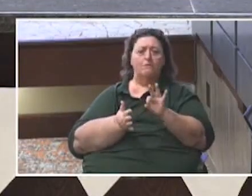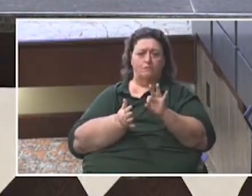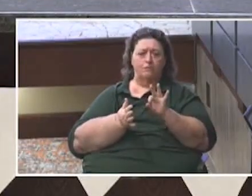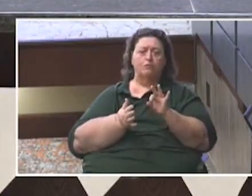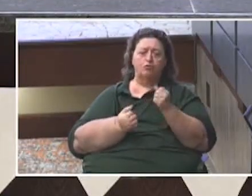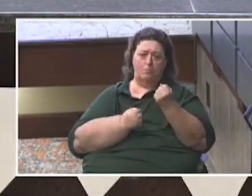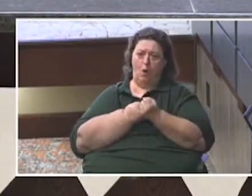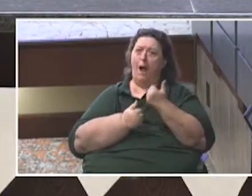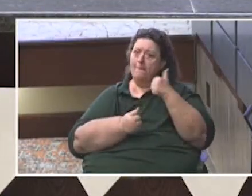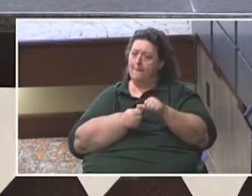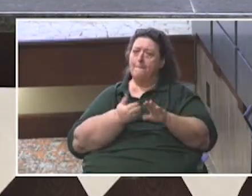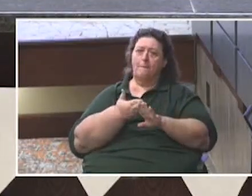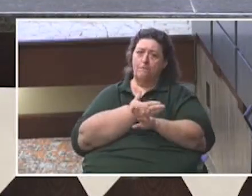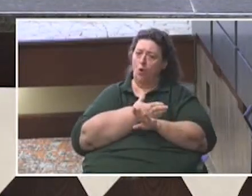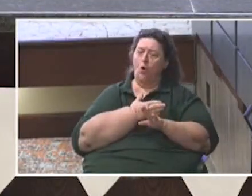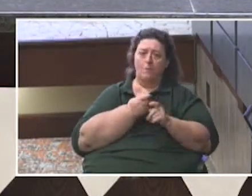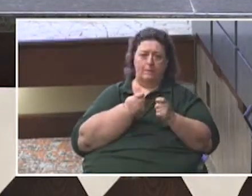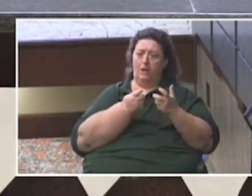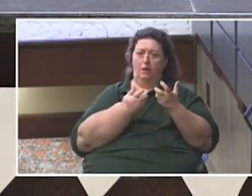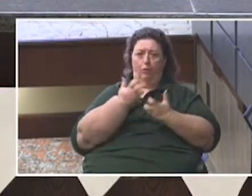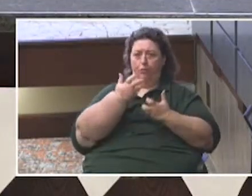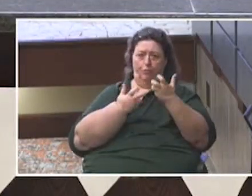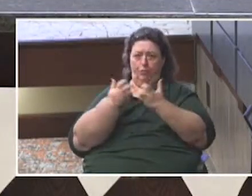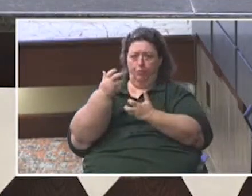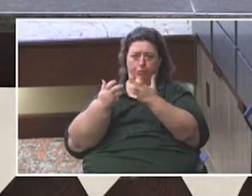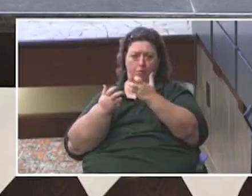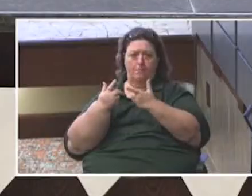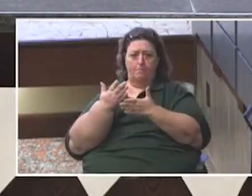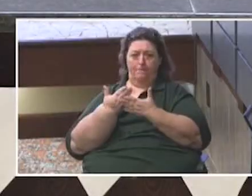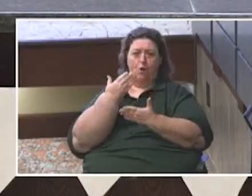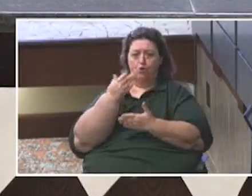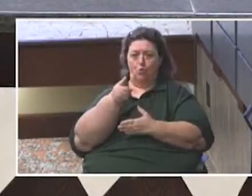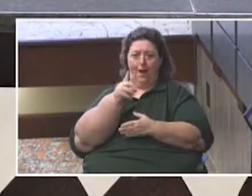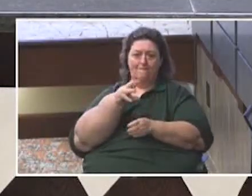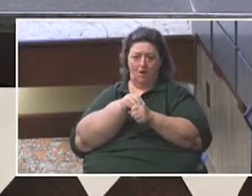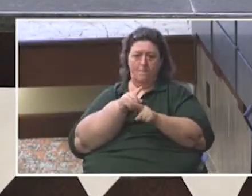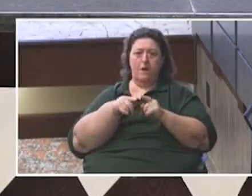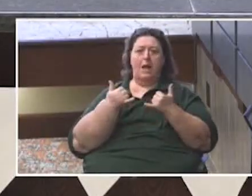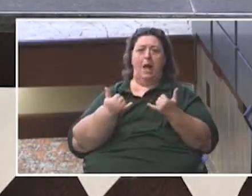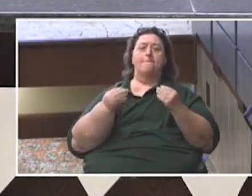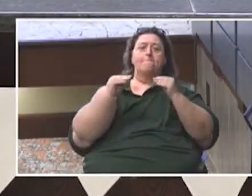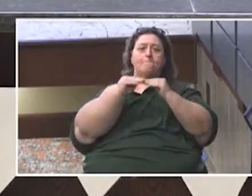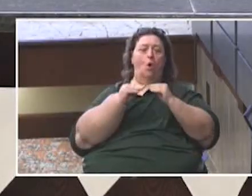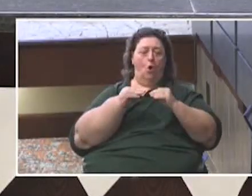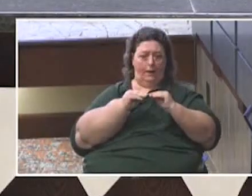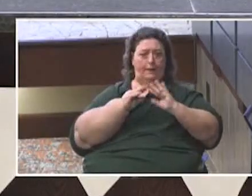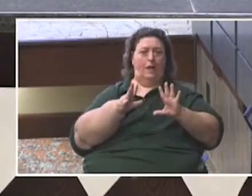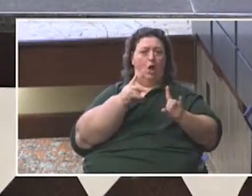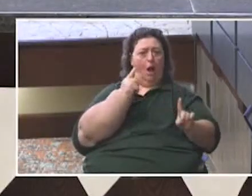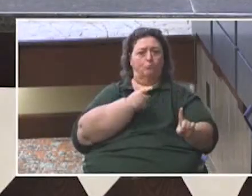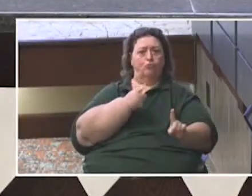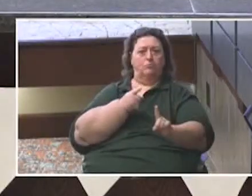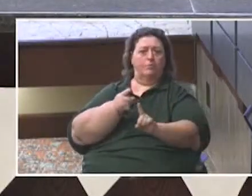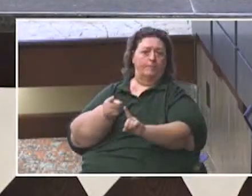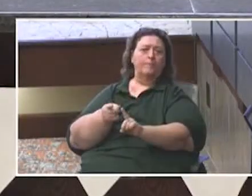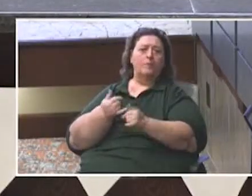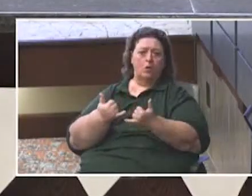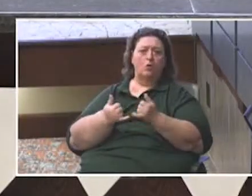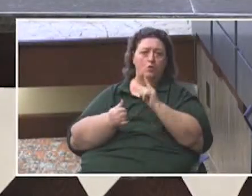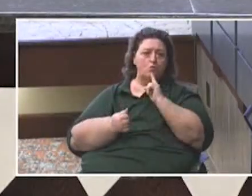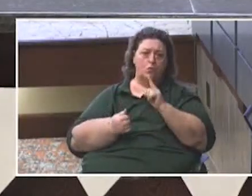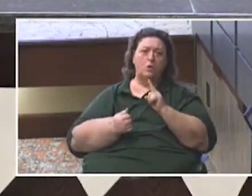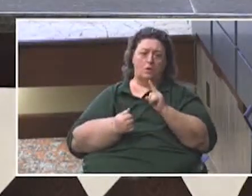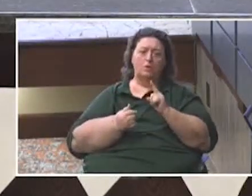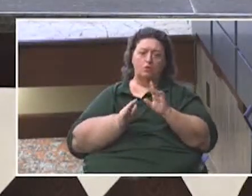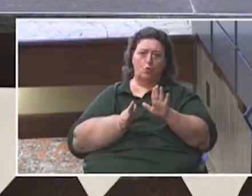fragmented before you got involved, and you've made it a lot more objective and helped us all make better decisions. And really hitting your